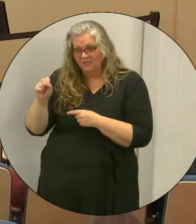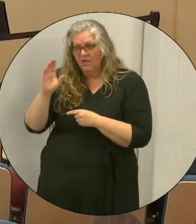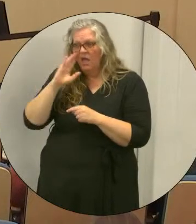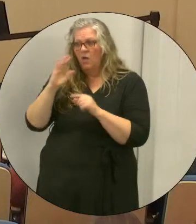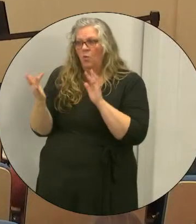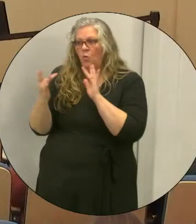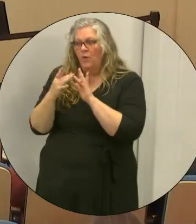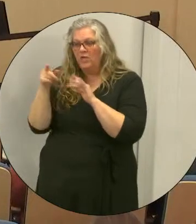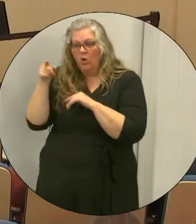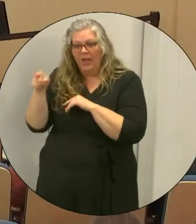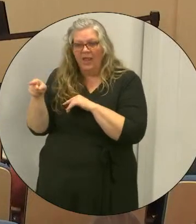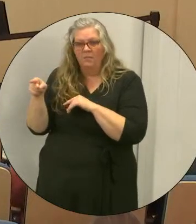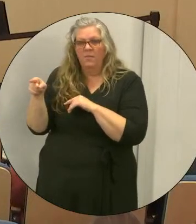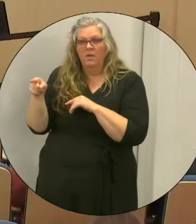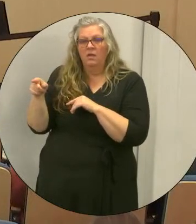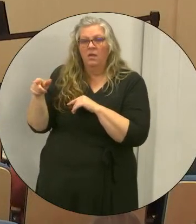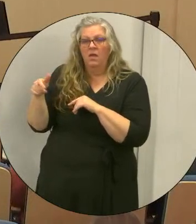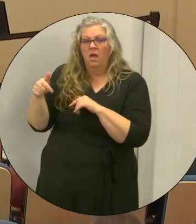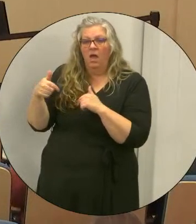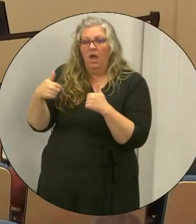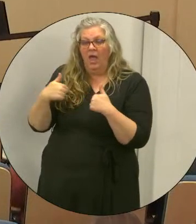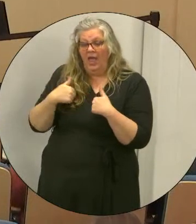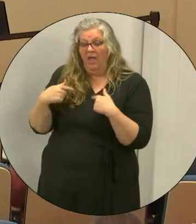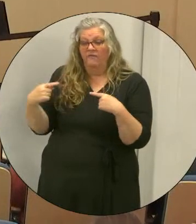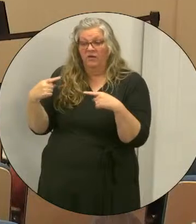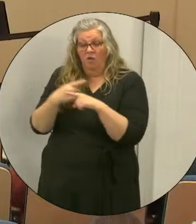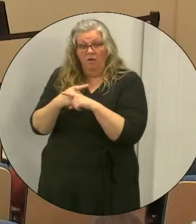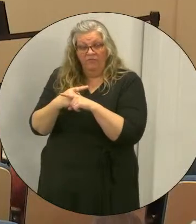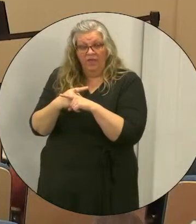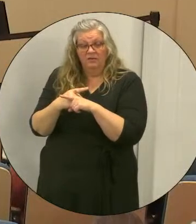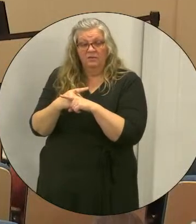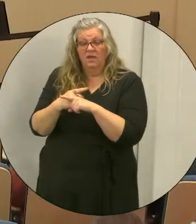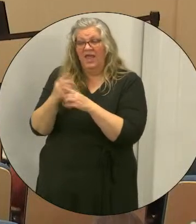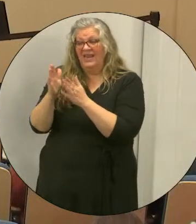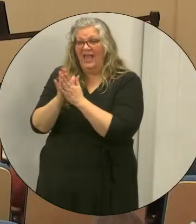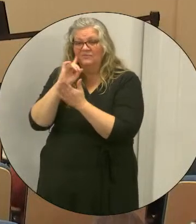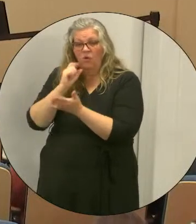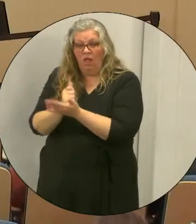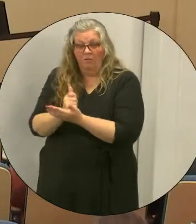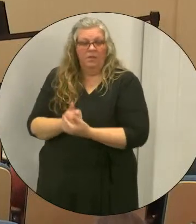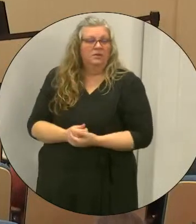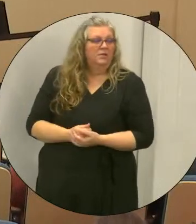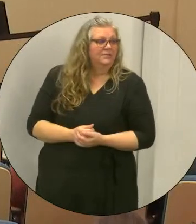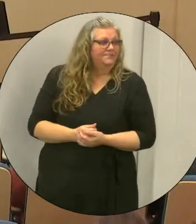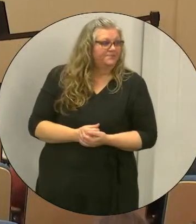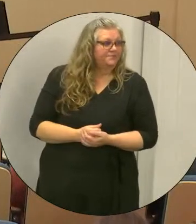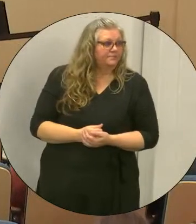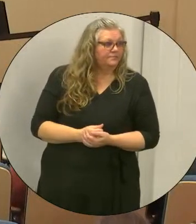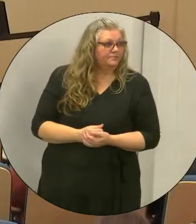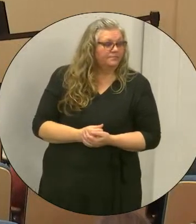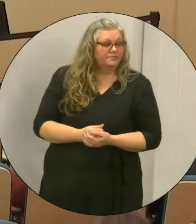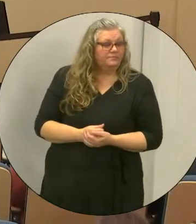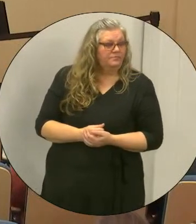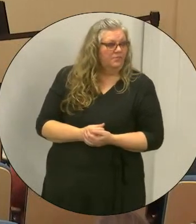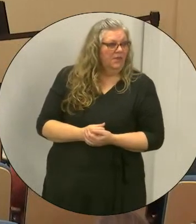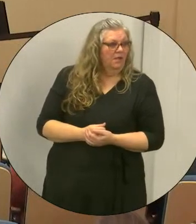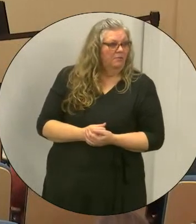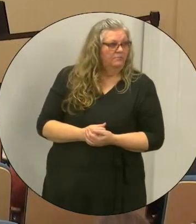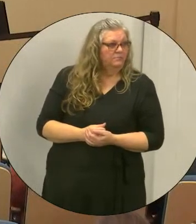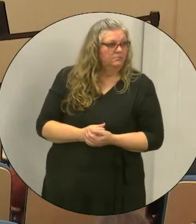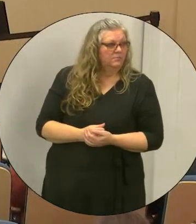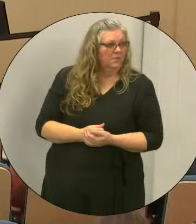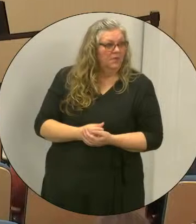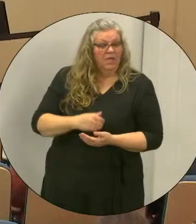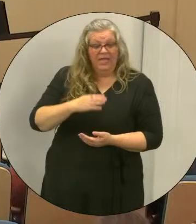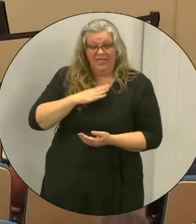to indicate that I believe I have a conflict and solicit his help. Thank you. Last question. Would the board be able